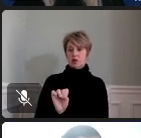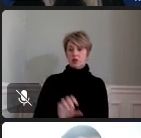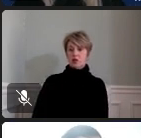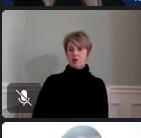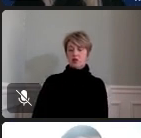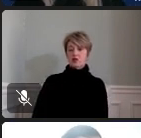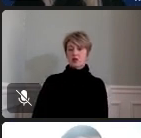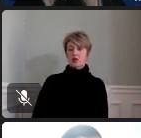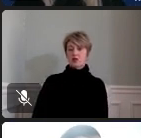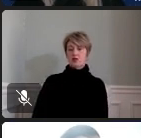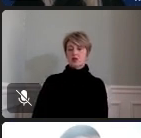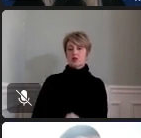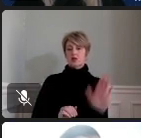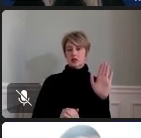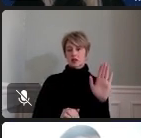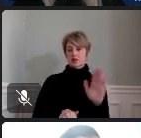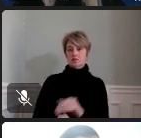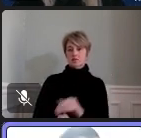Present.